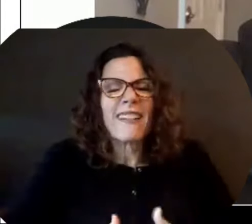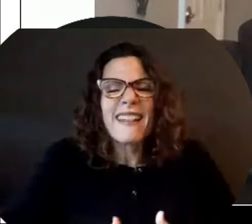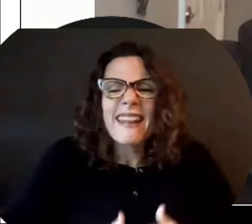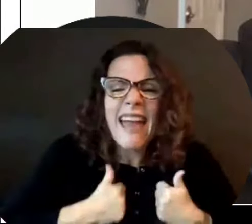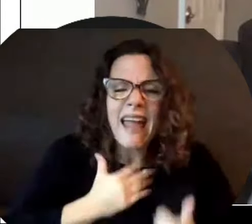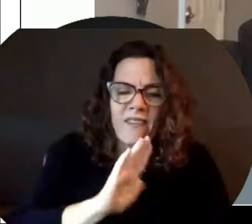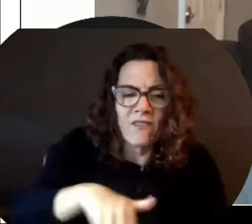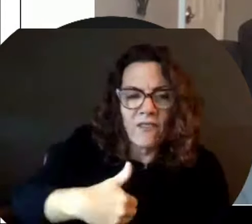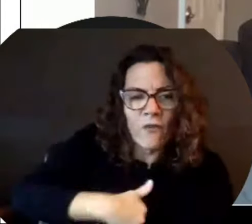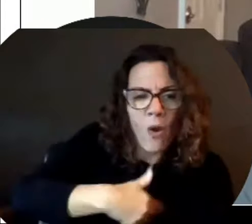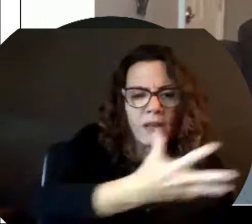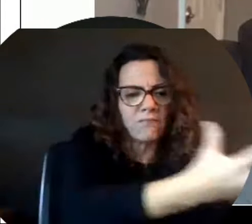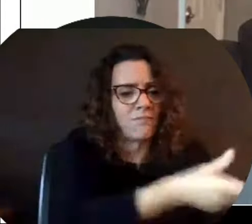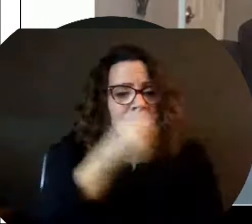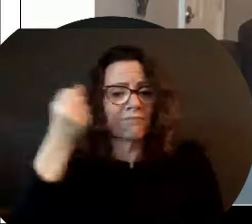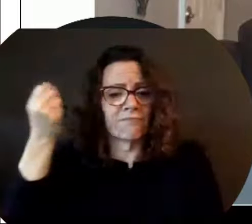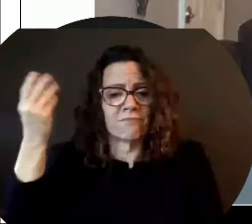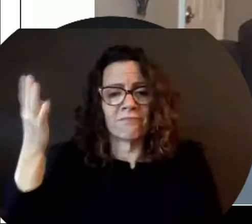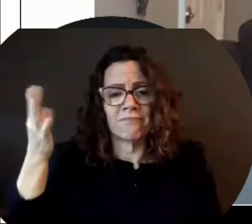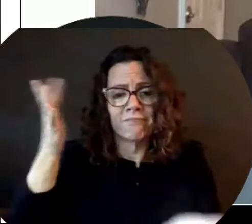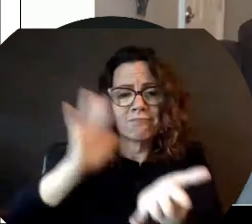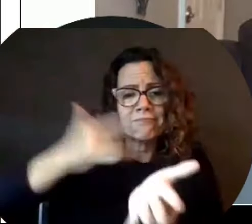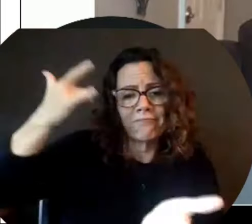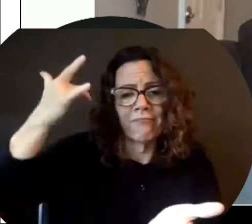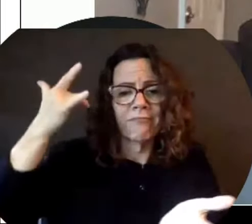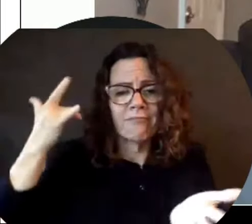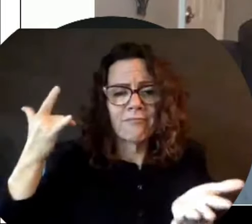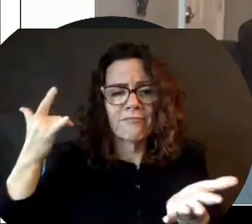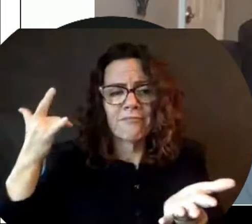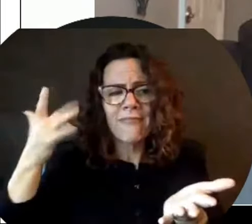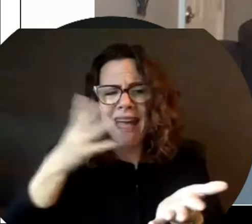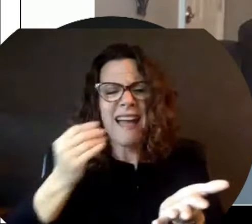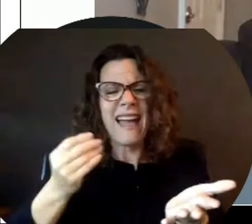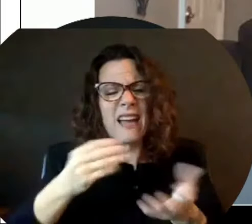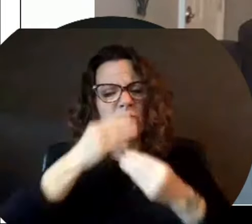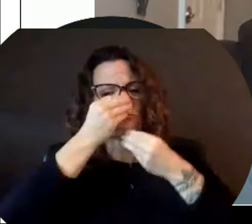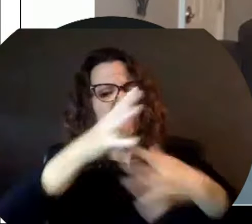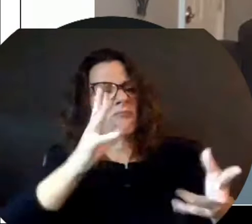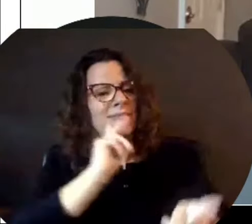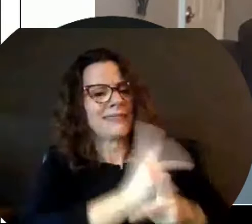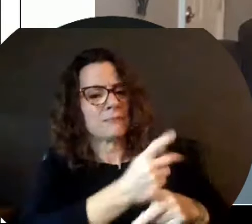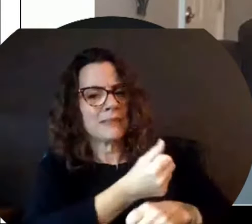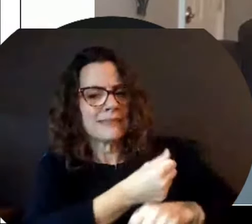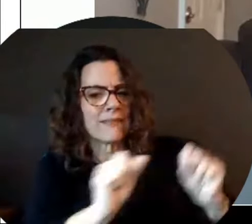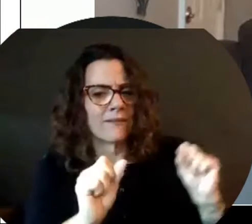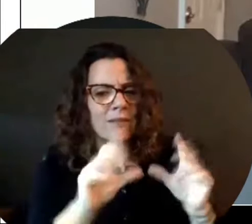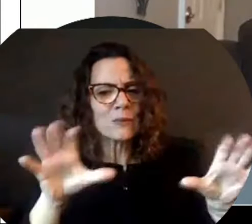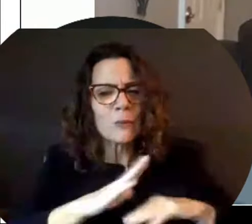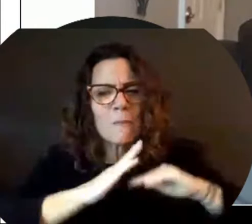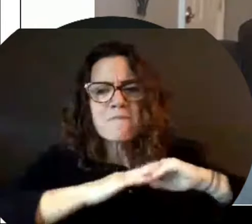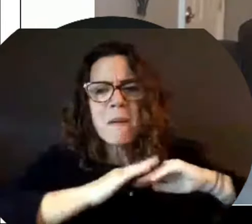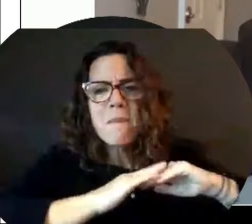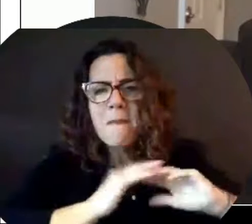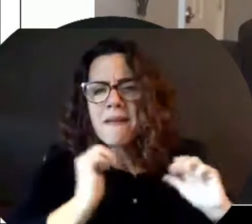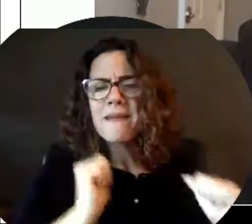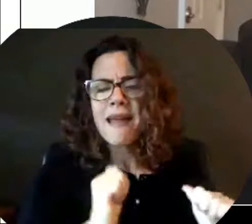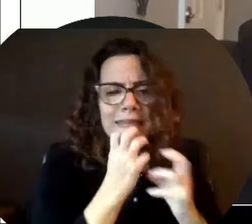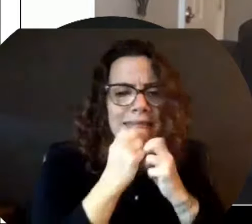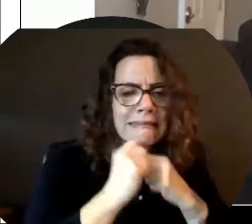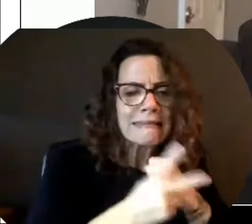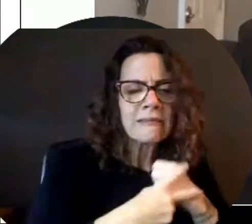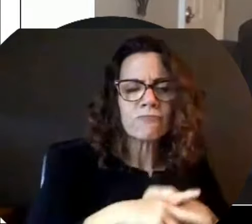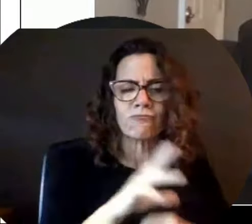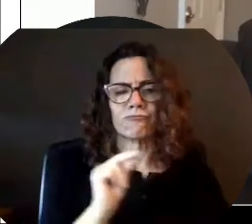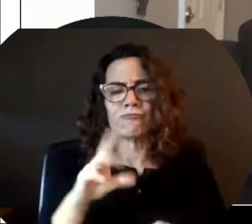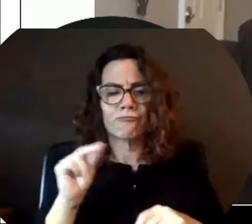safe. And, of course, why would a system that is based off of slavery keep their slaves safe? Because let's be honest, when people are in prison, they